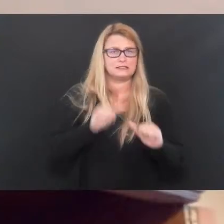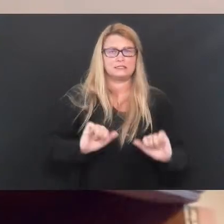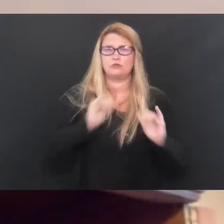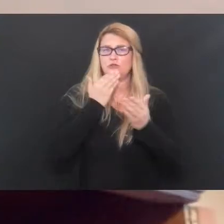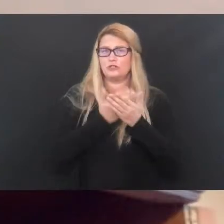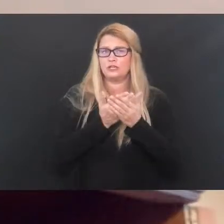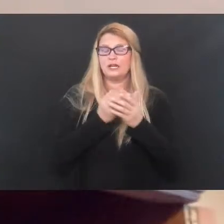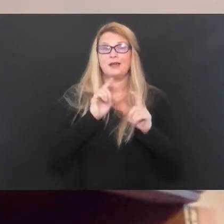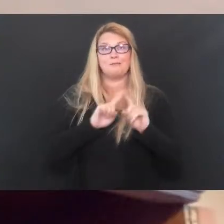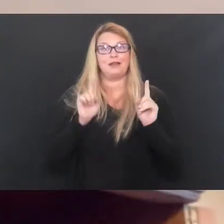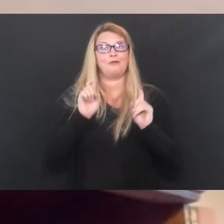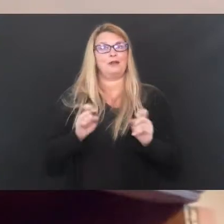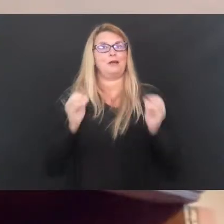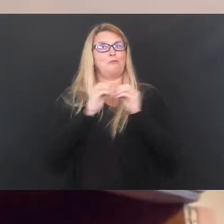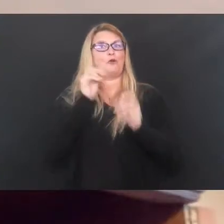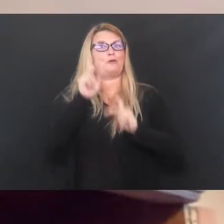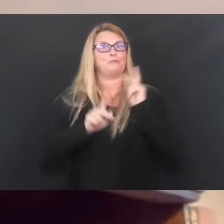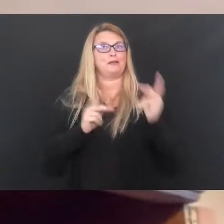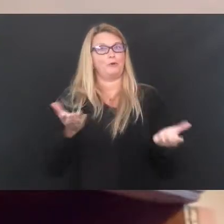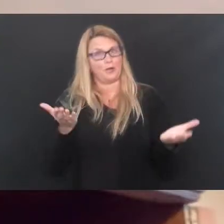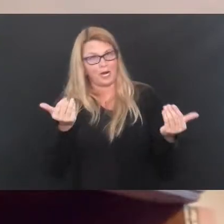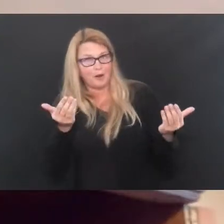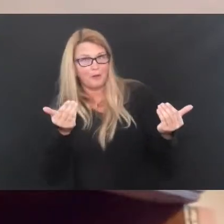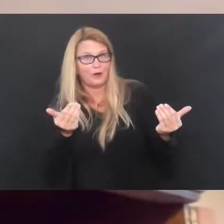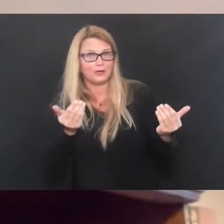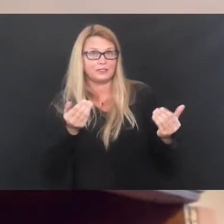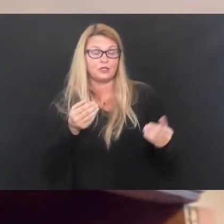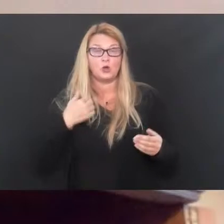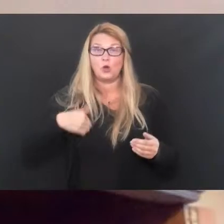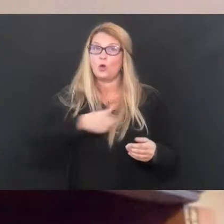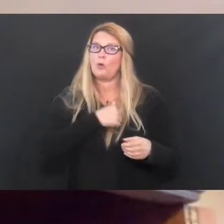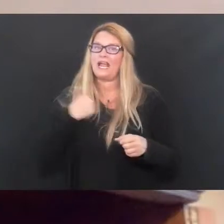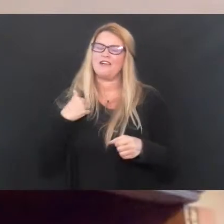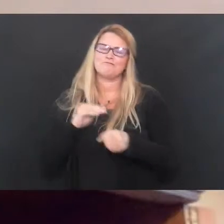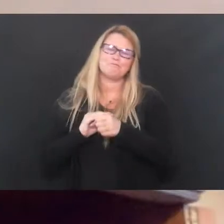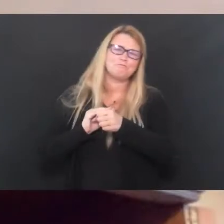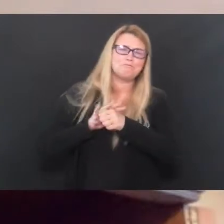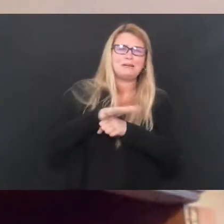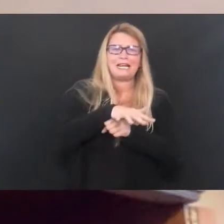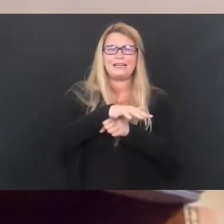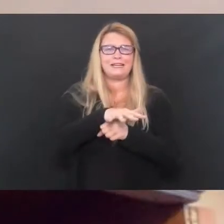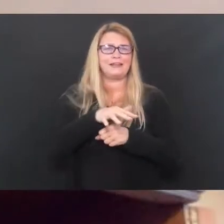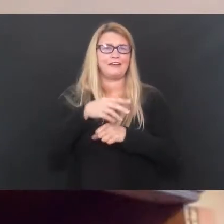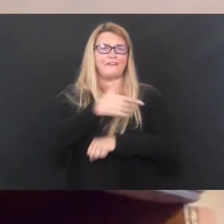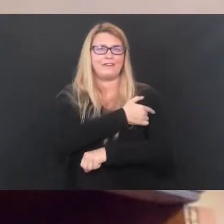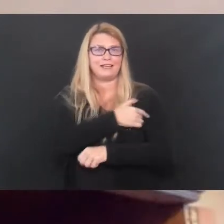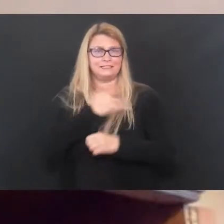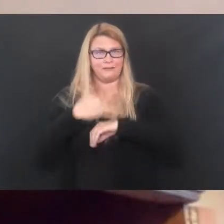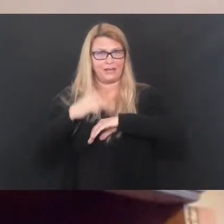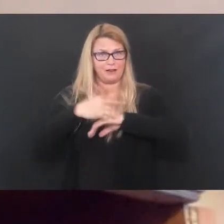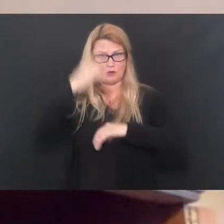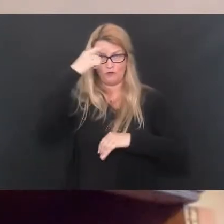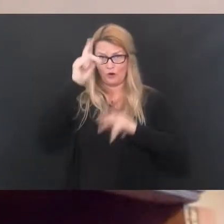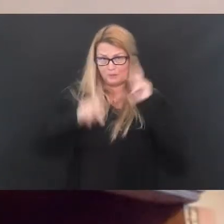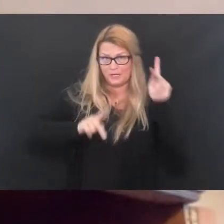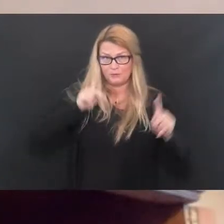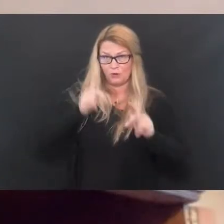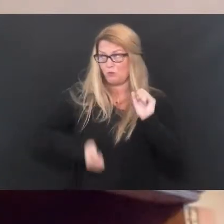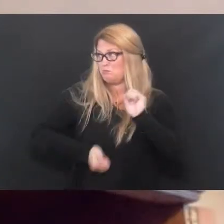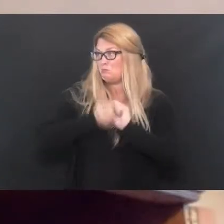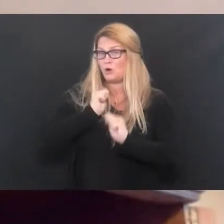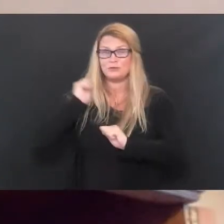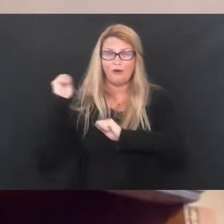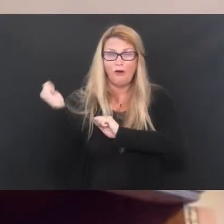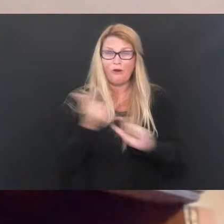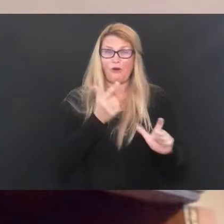more vaccinated. There should be no issues. We have plenty of vaccines available. Most all pharmacies now